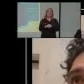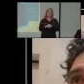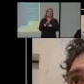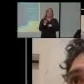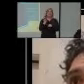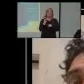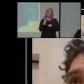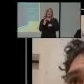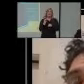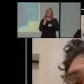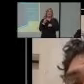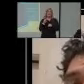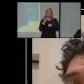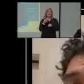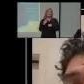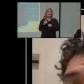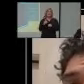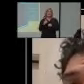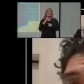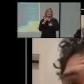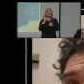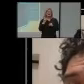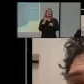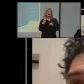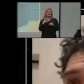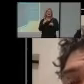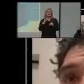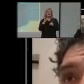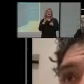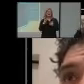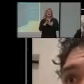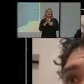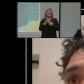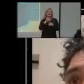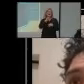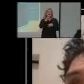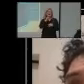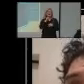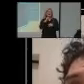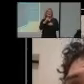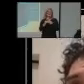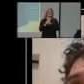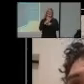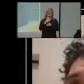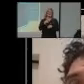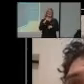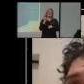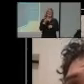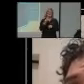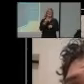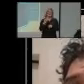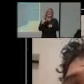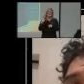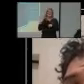So yeah, I have a lot of bias that affects me personally.